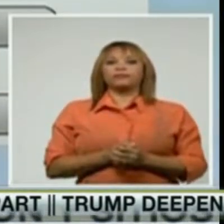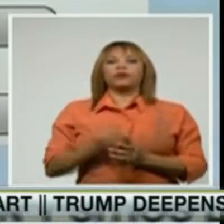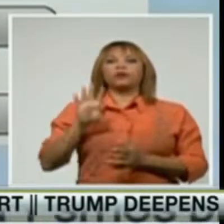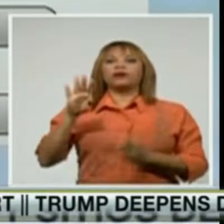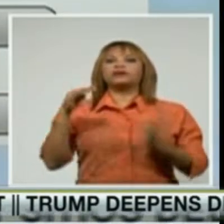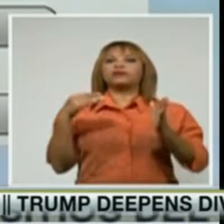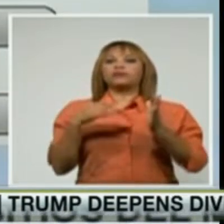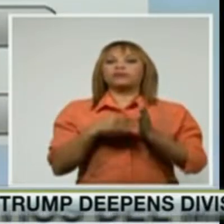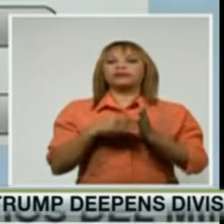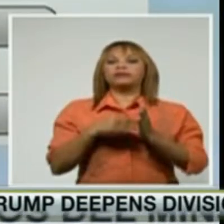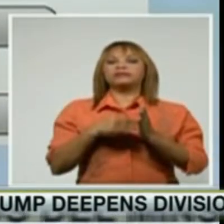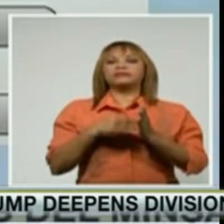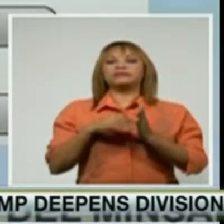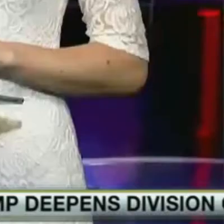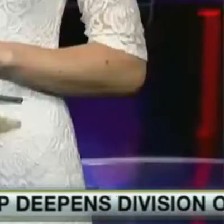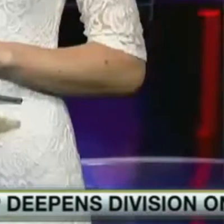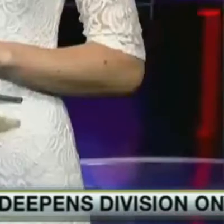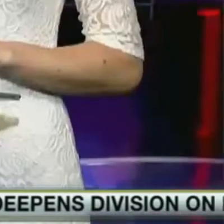1.01%.